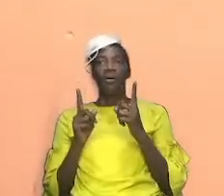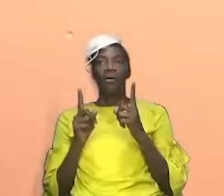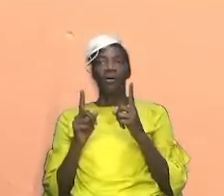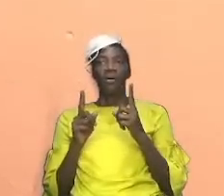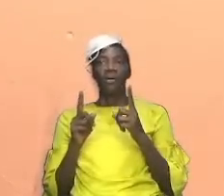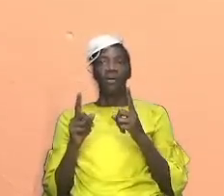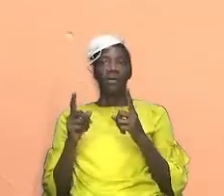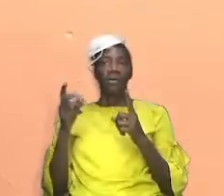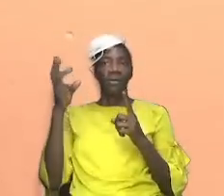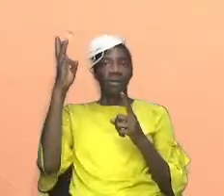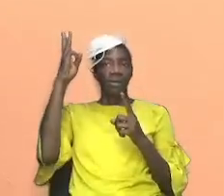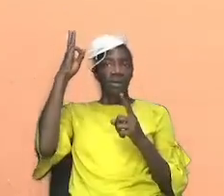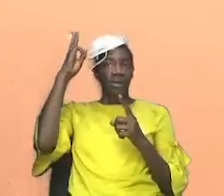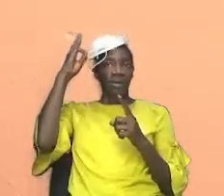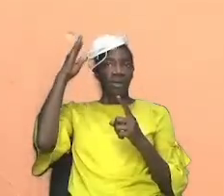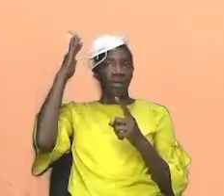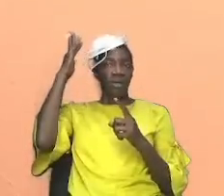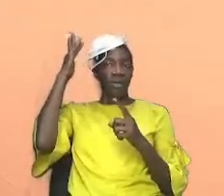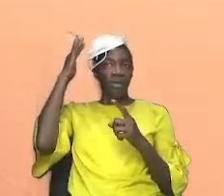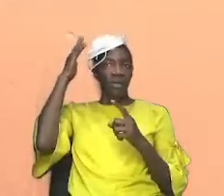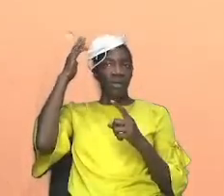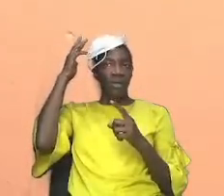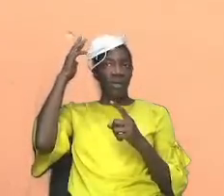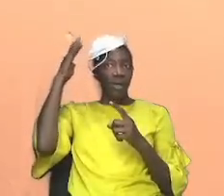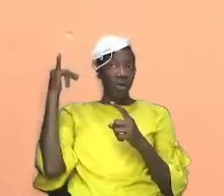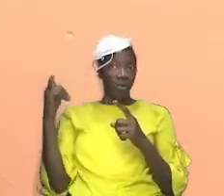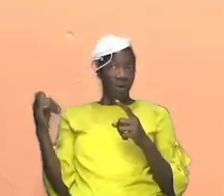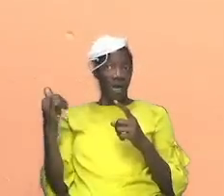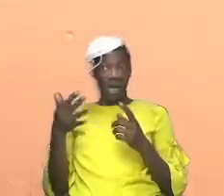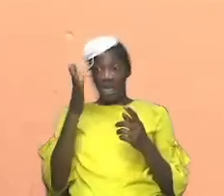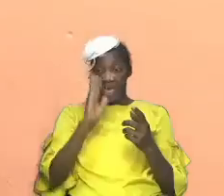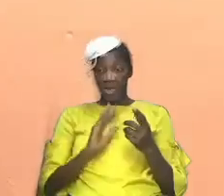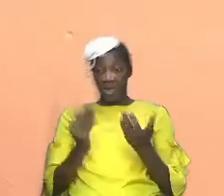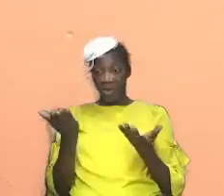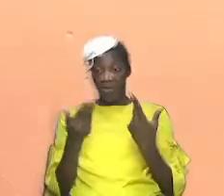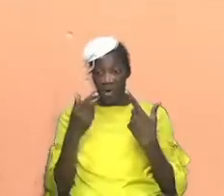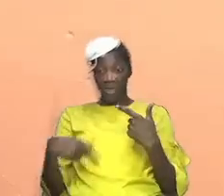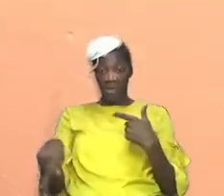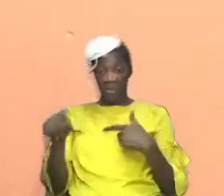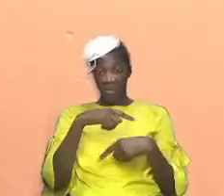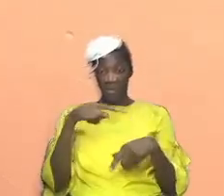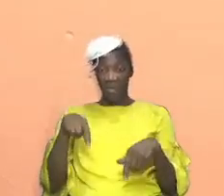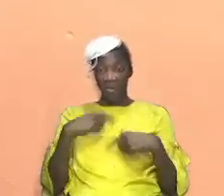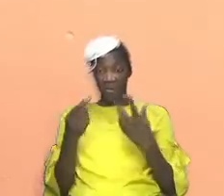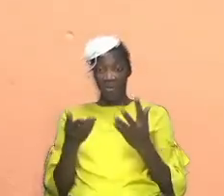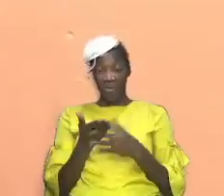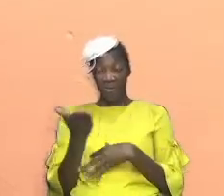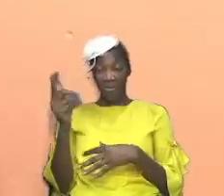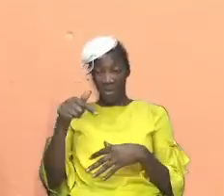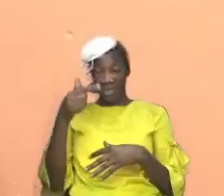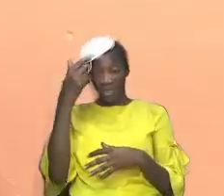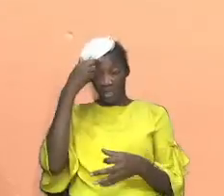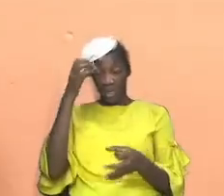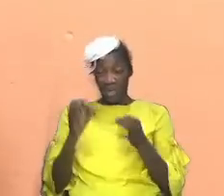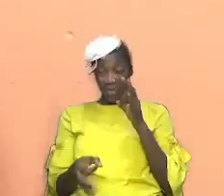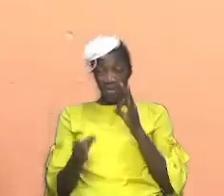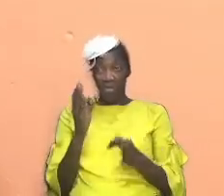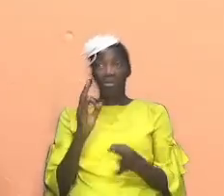why exactly would God want us to go through this process of judgment and